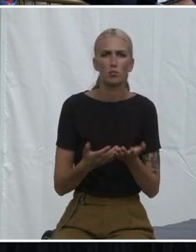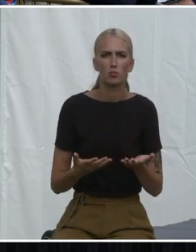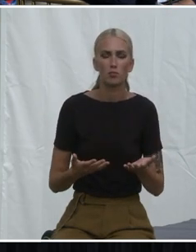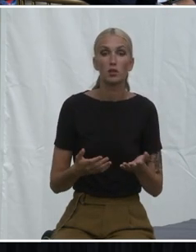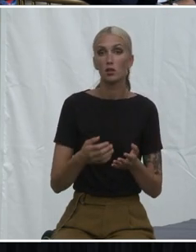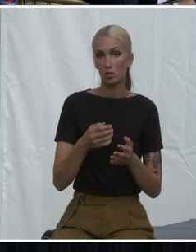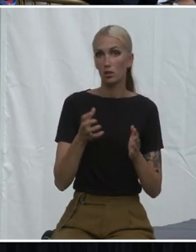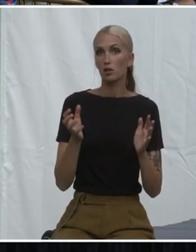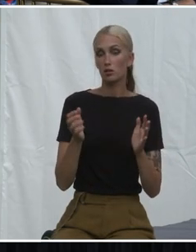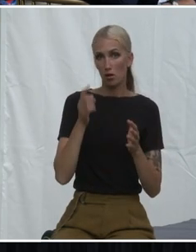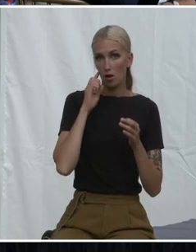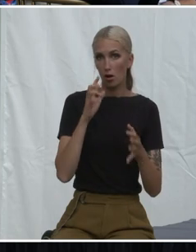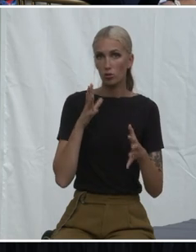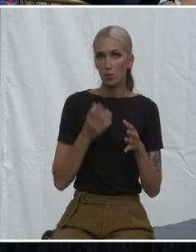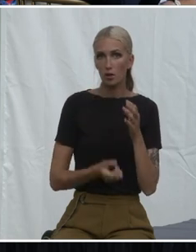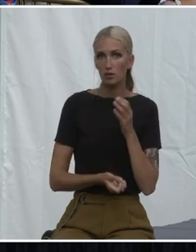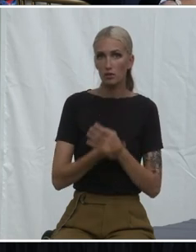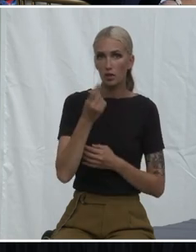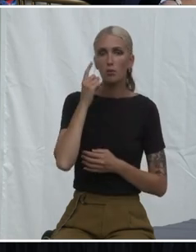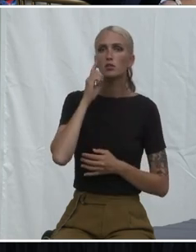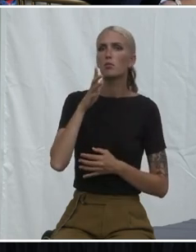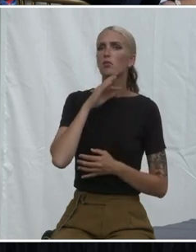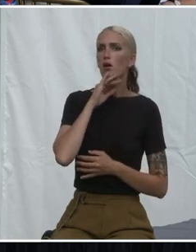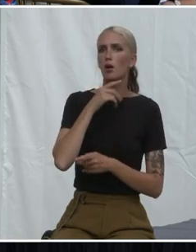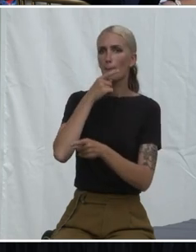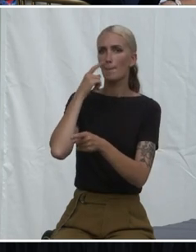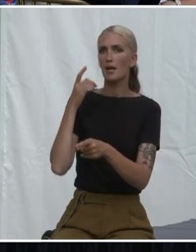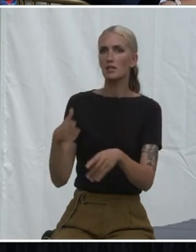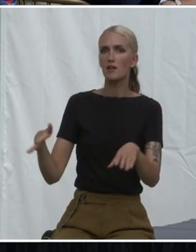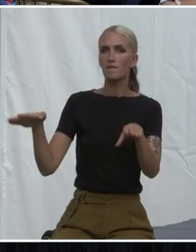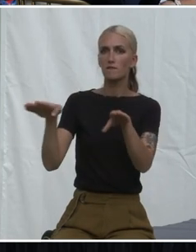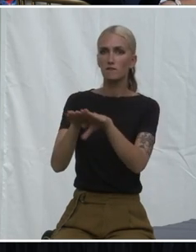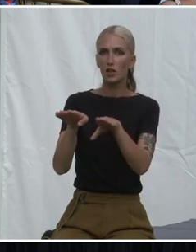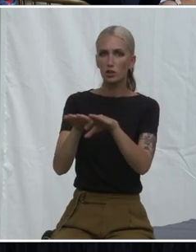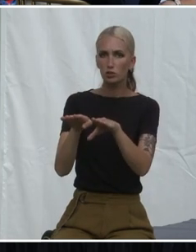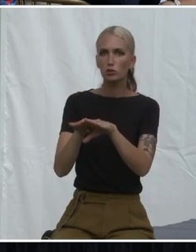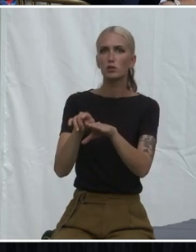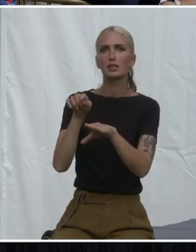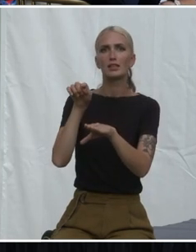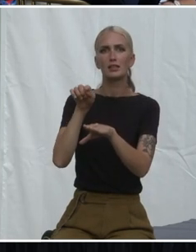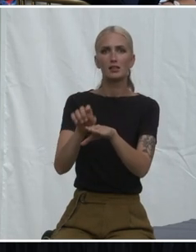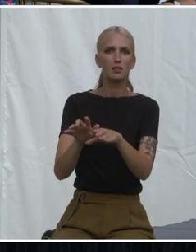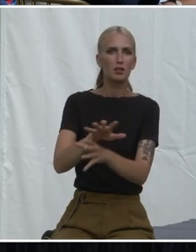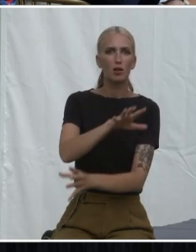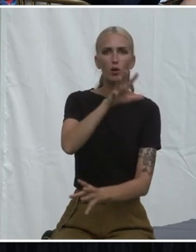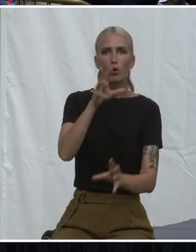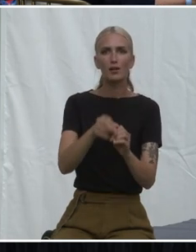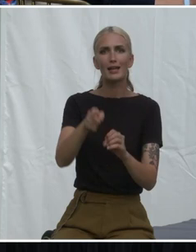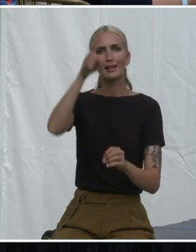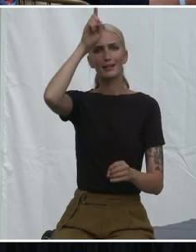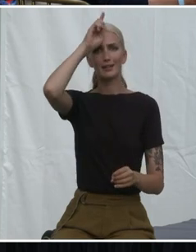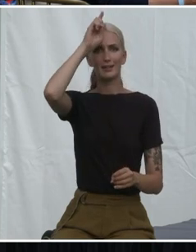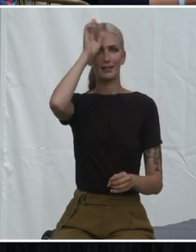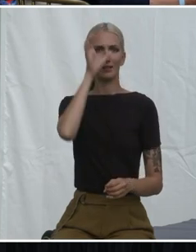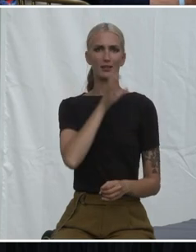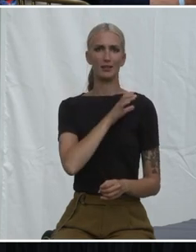that gender equality for men is a part of a bigger understanding of the picture of what is a welfare state. I think this